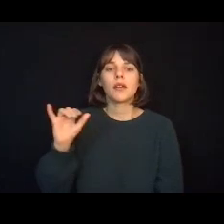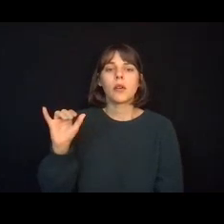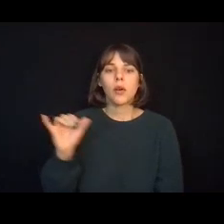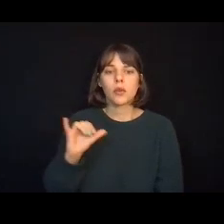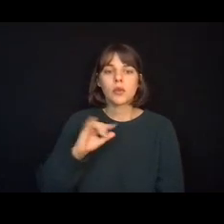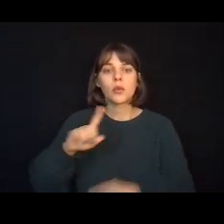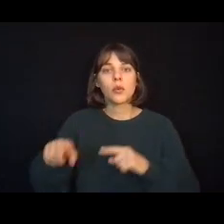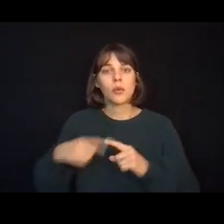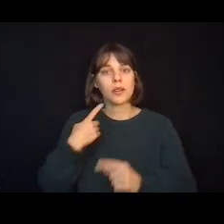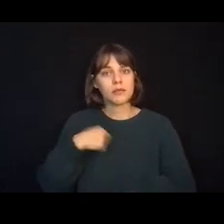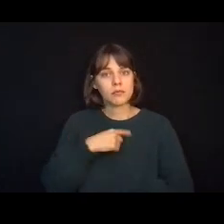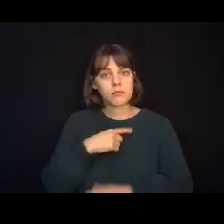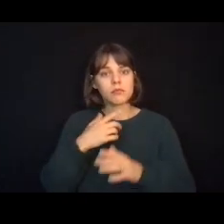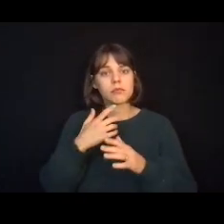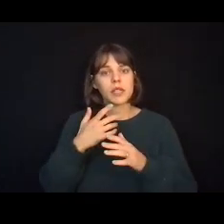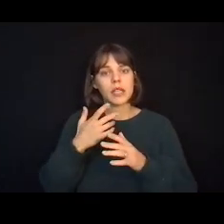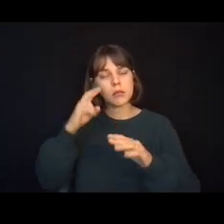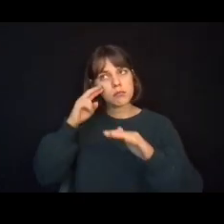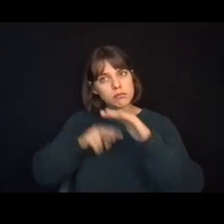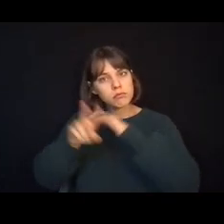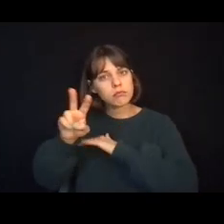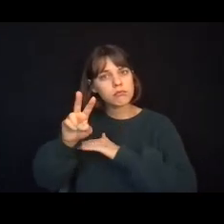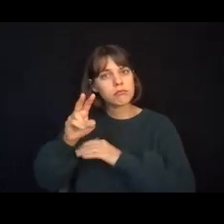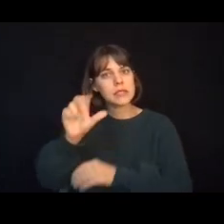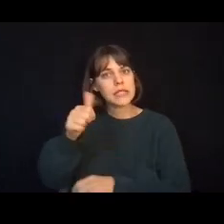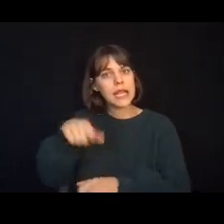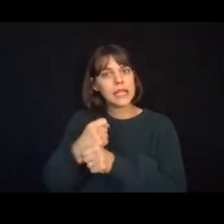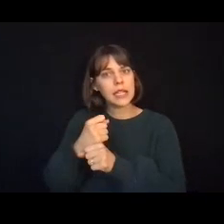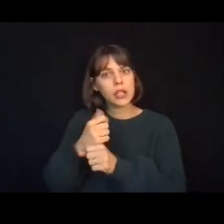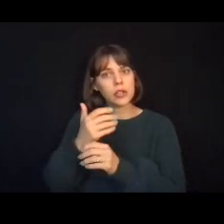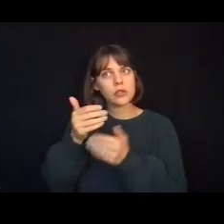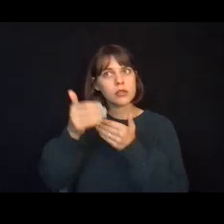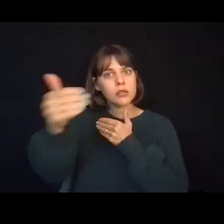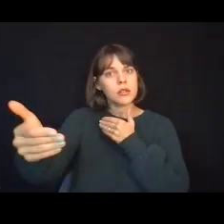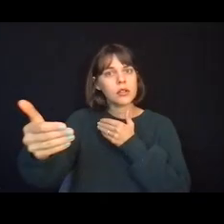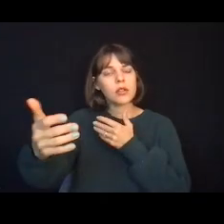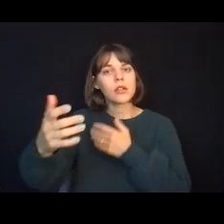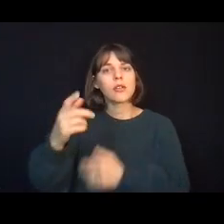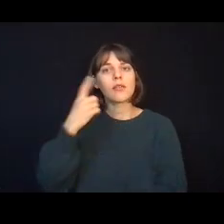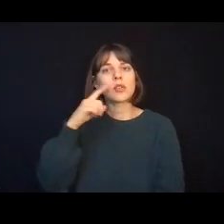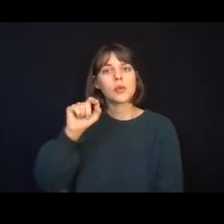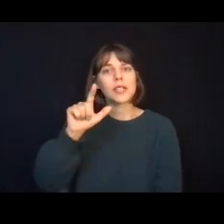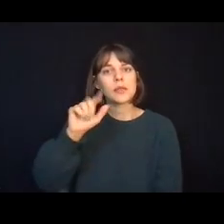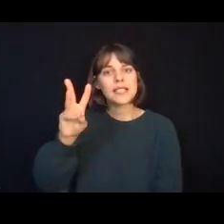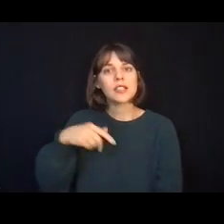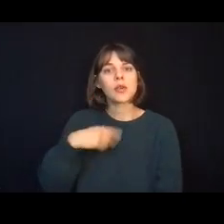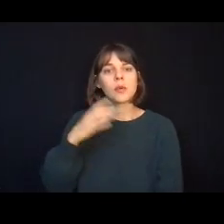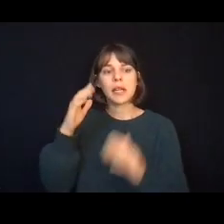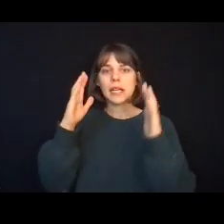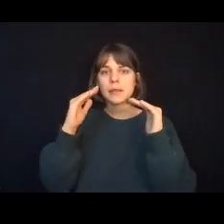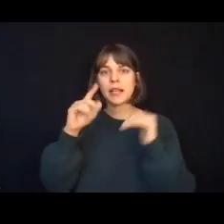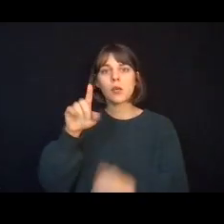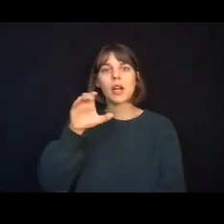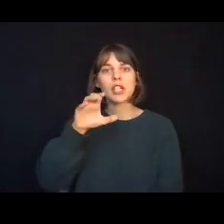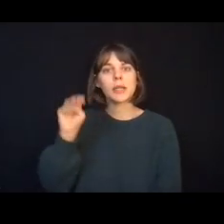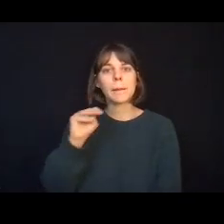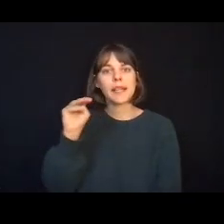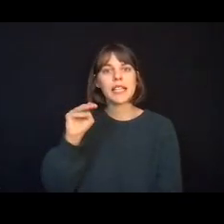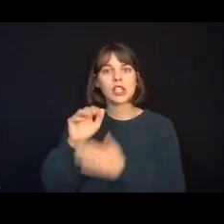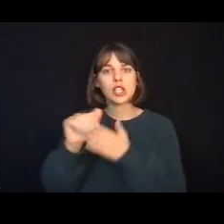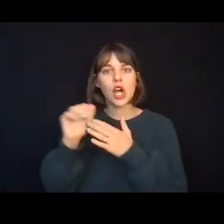Also, whenever we did our initial projections over the 10 years for 2026, we were expecting a $100 million